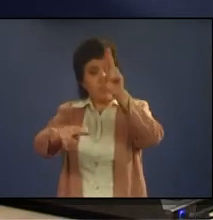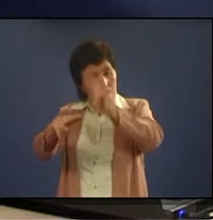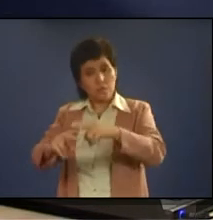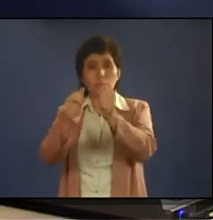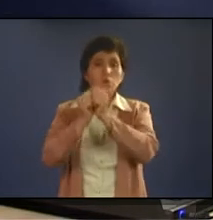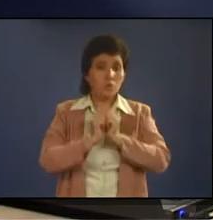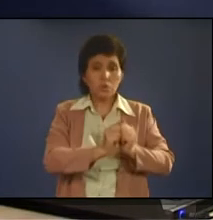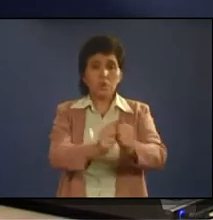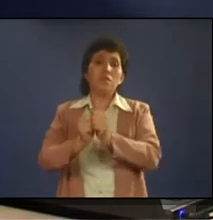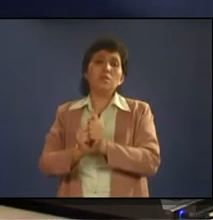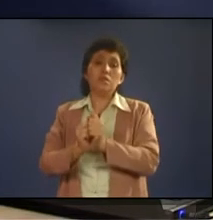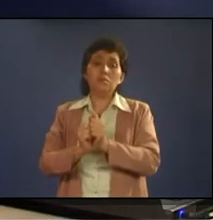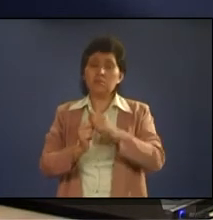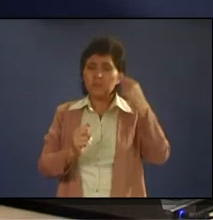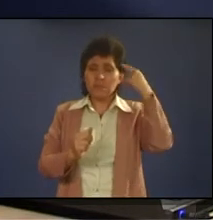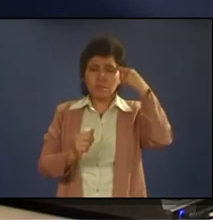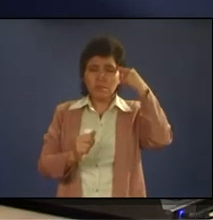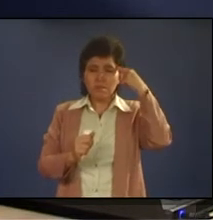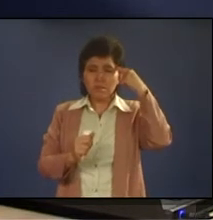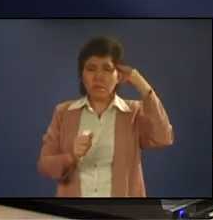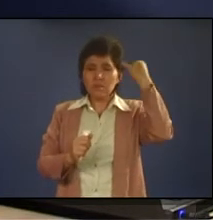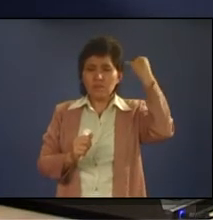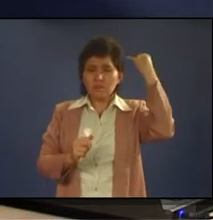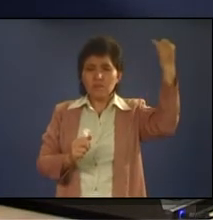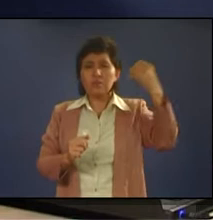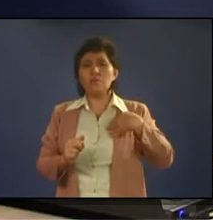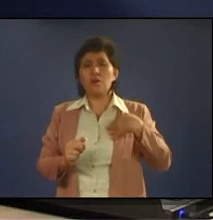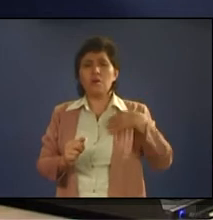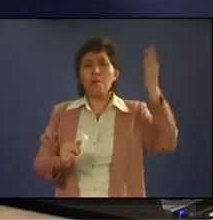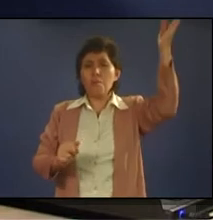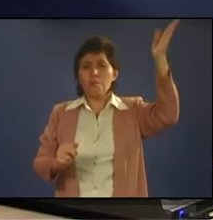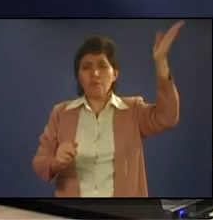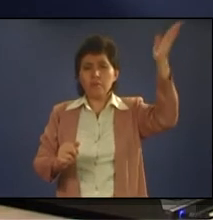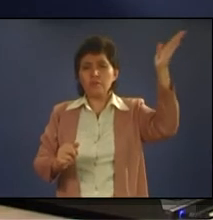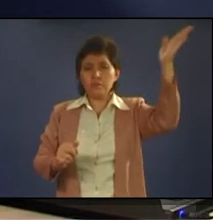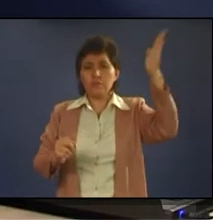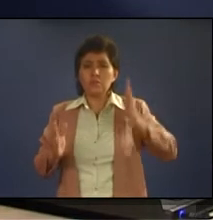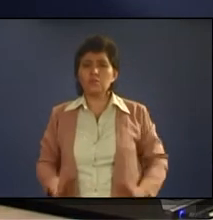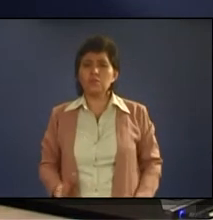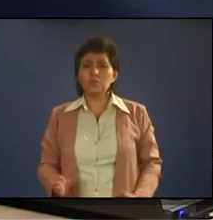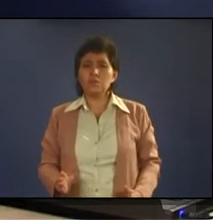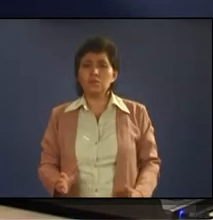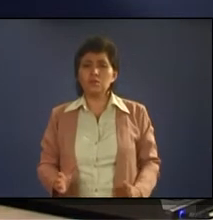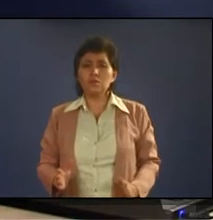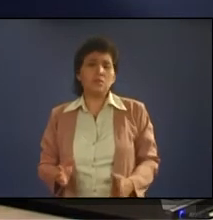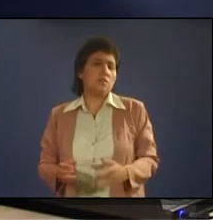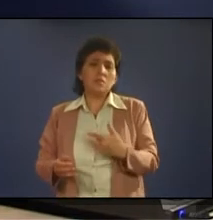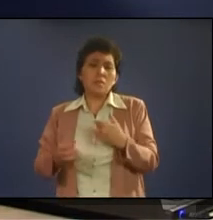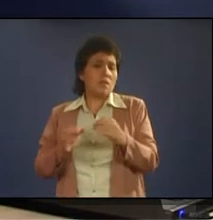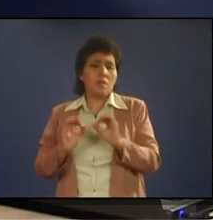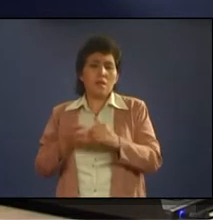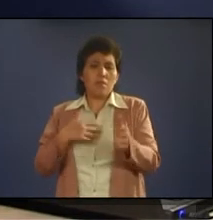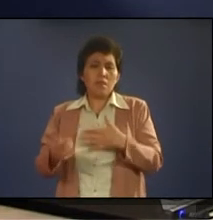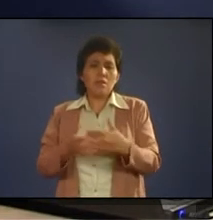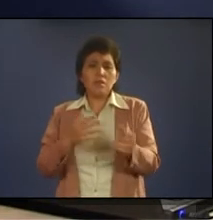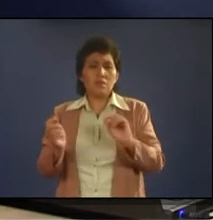Now imagine if you are a professor or if you are a lecturer, does it change the group dynamic? It